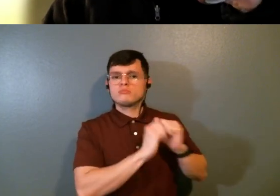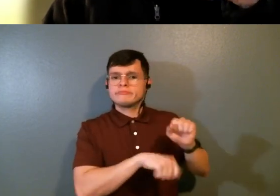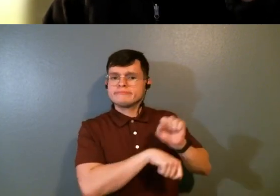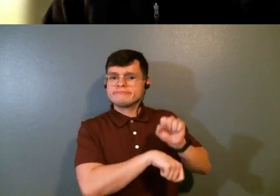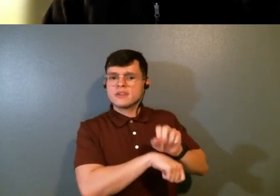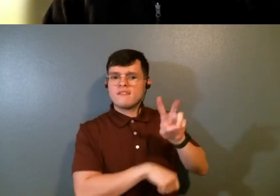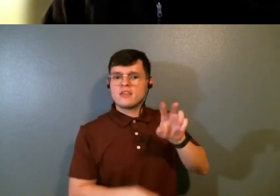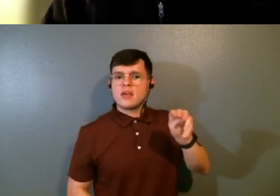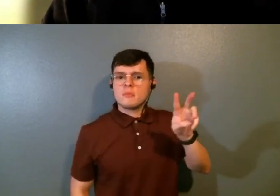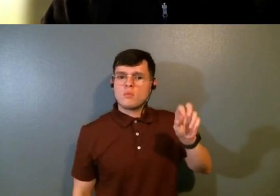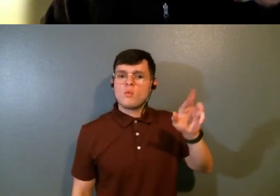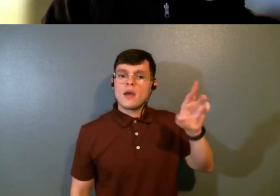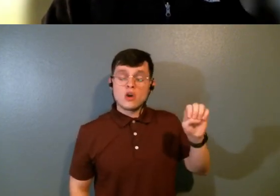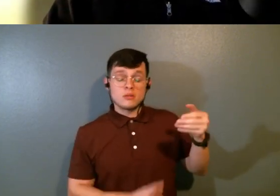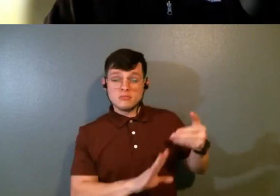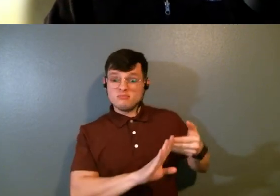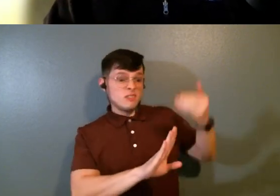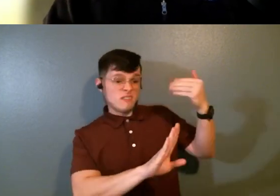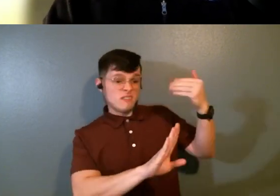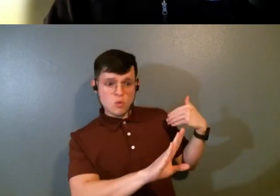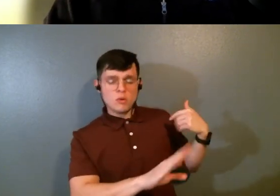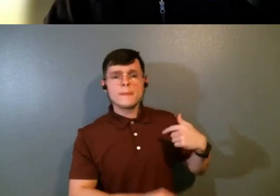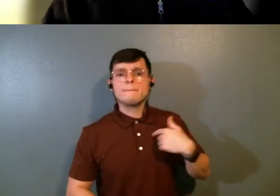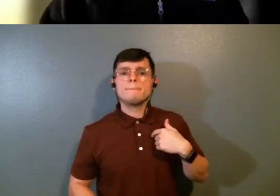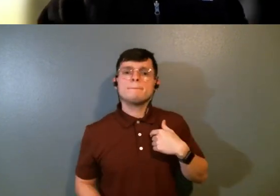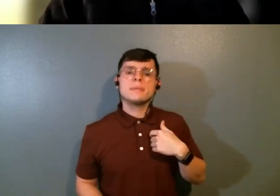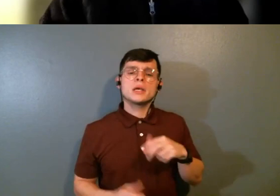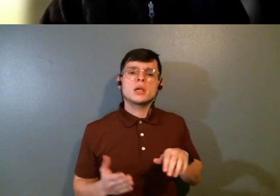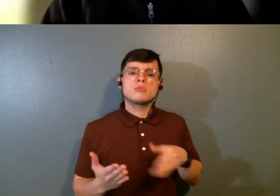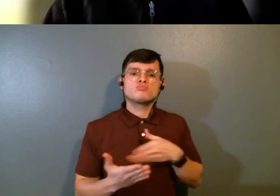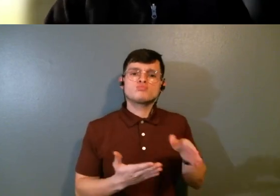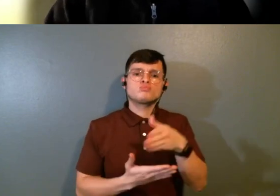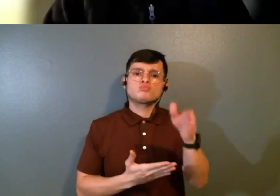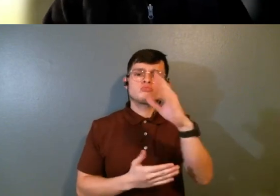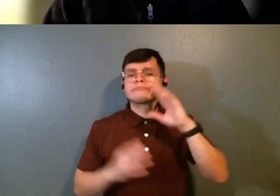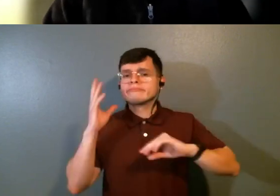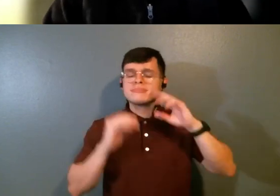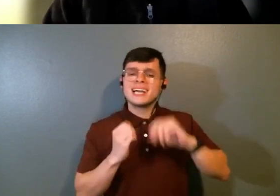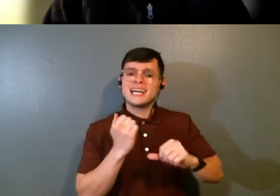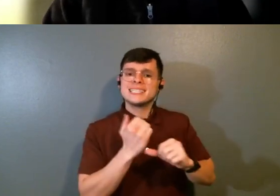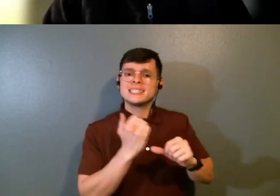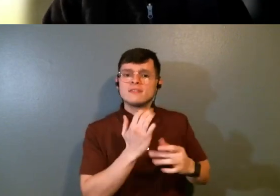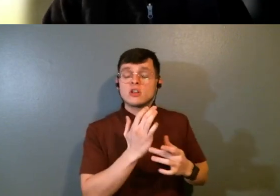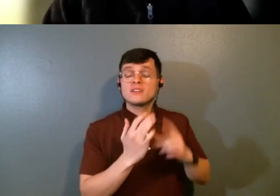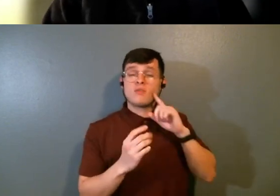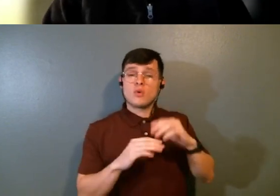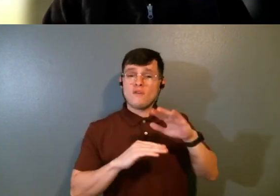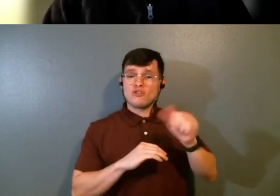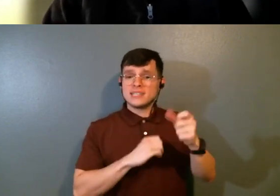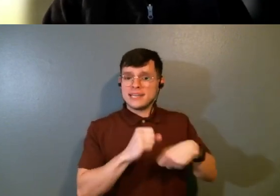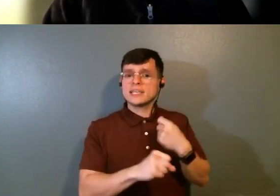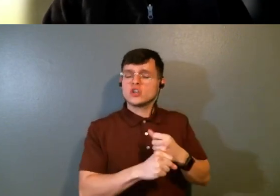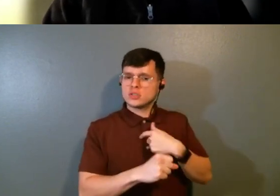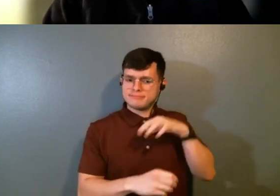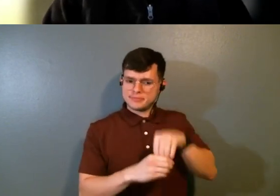prior to that, I was navigating assistive technology for over 10 years as a user. I was slowly